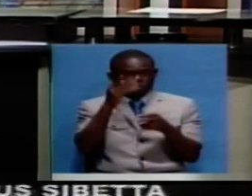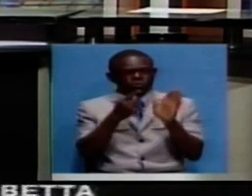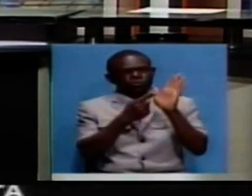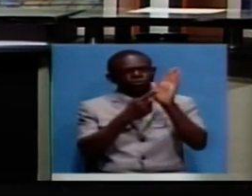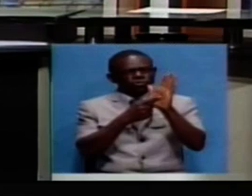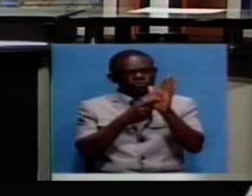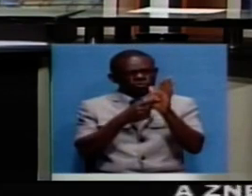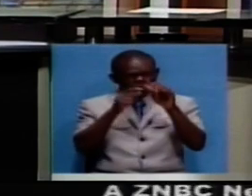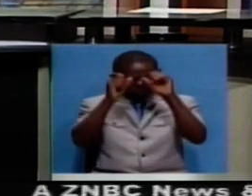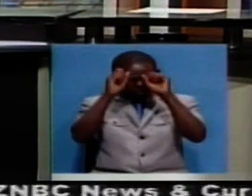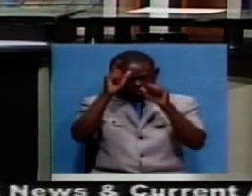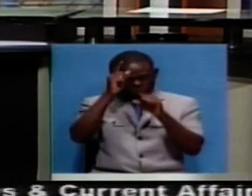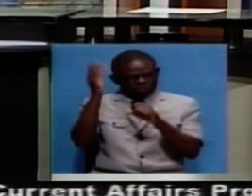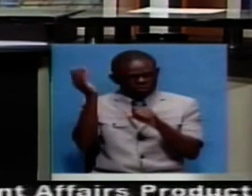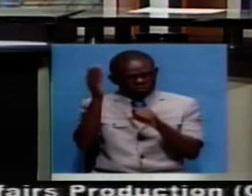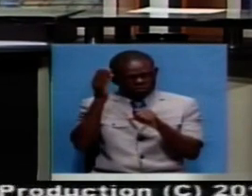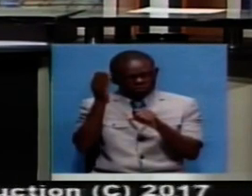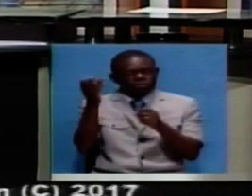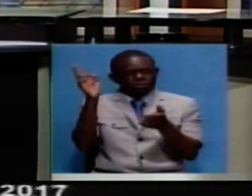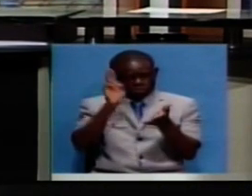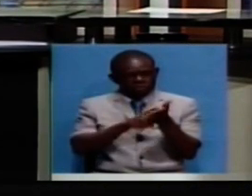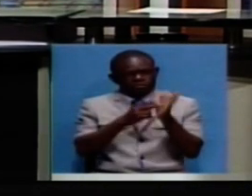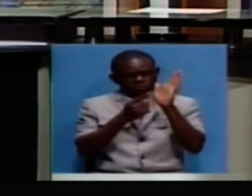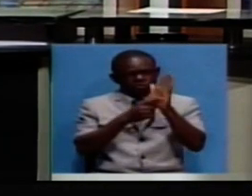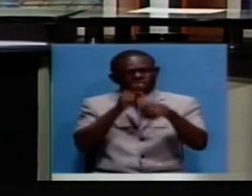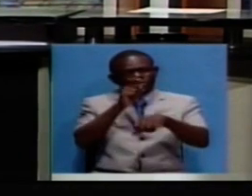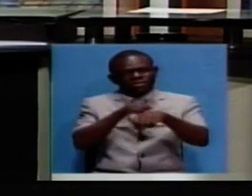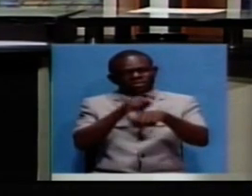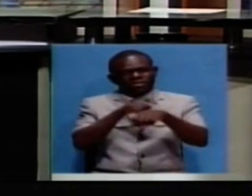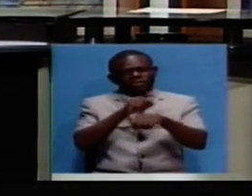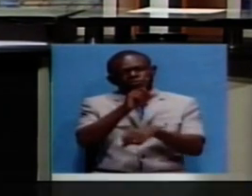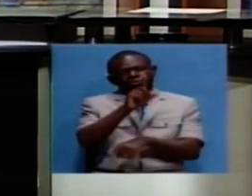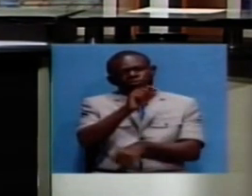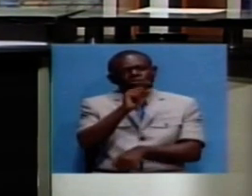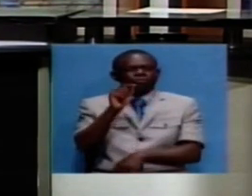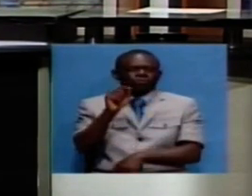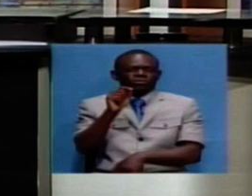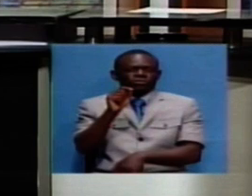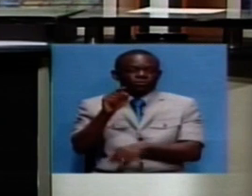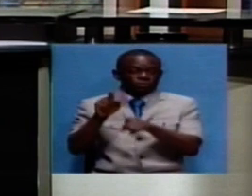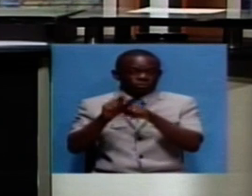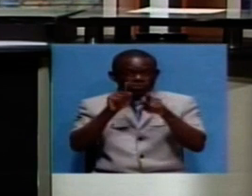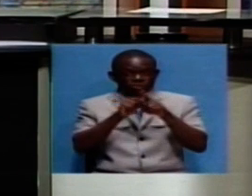briefing at 20 hours and a special analysis of the proclamation of Article